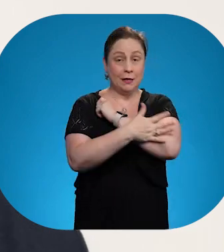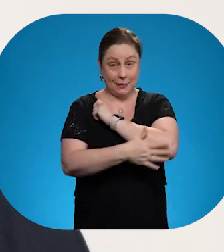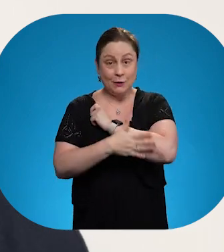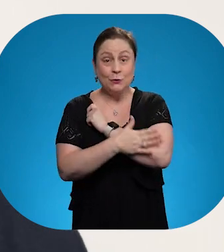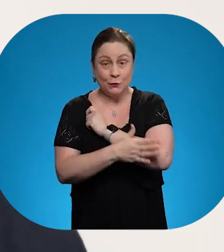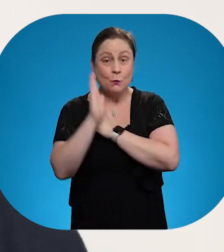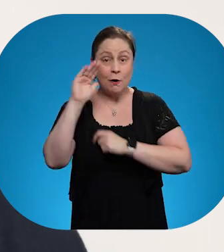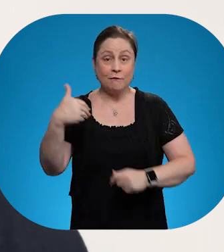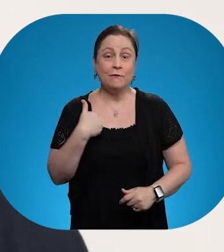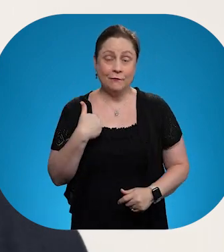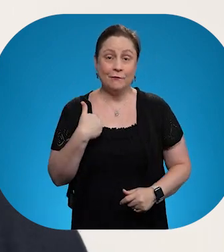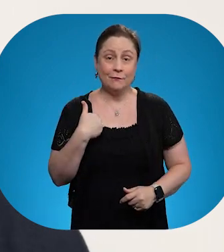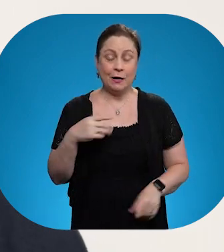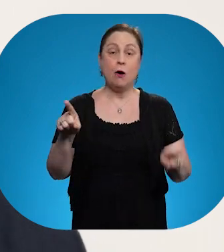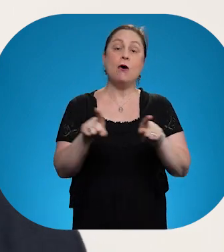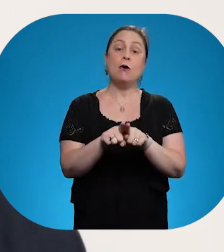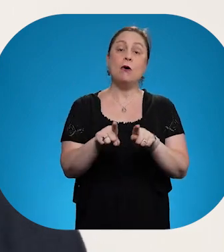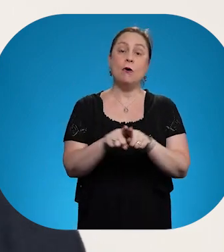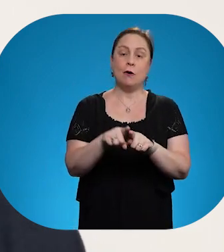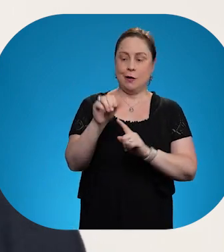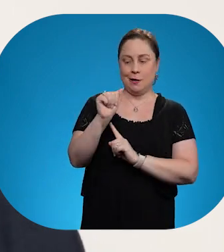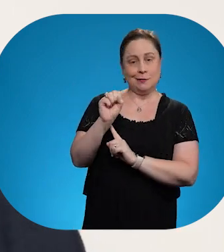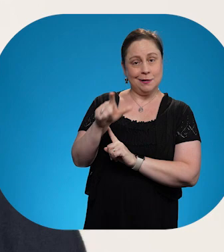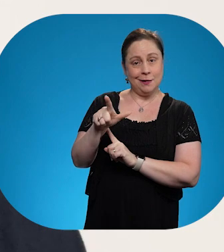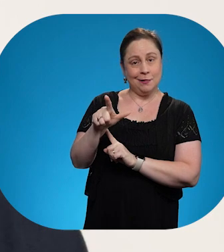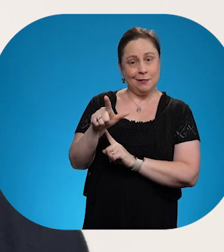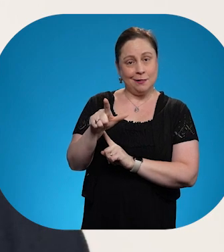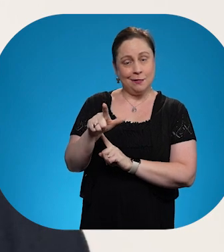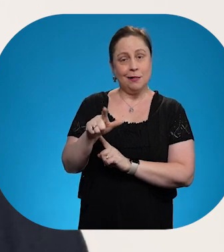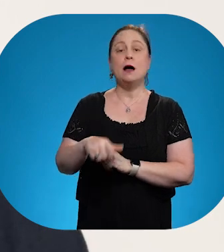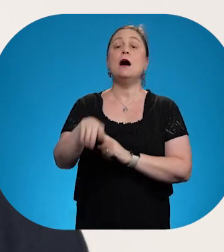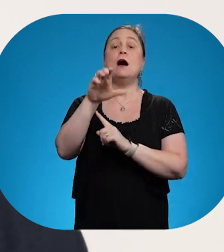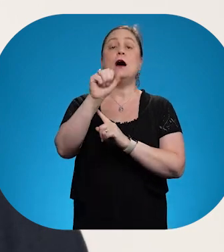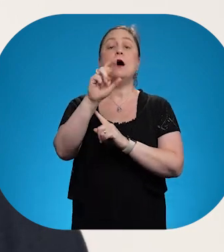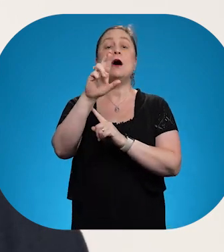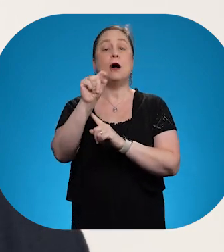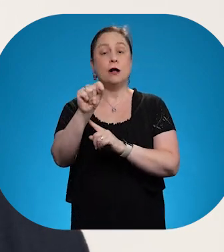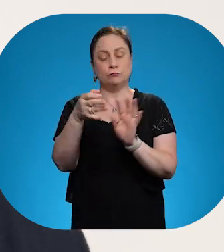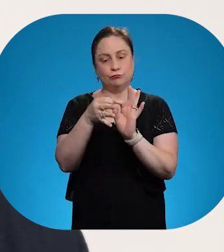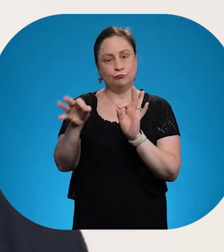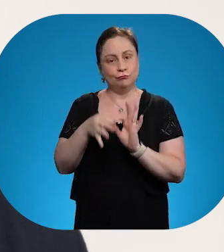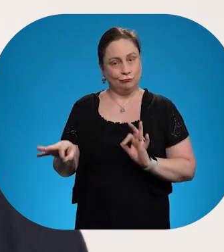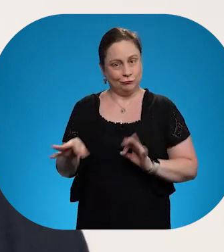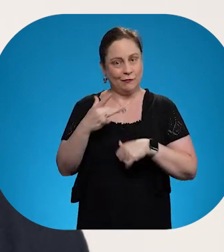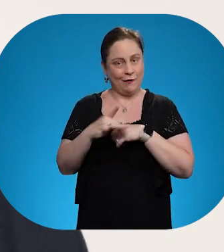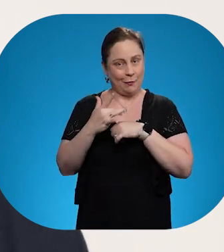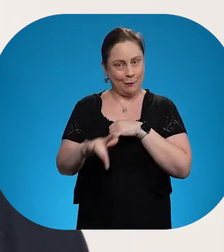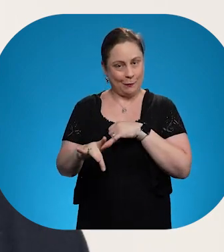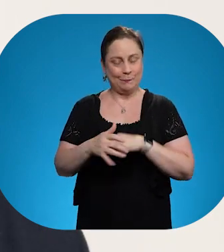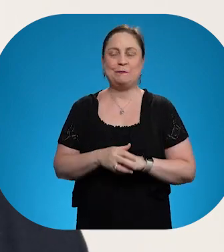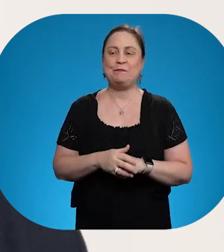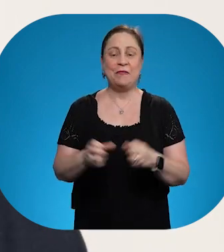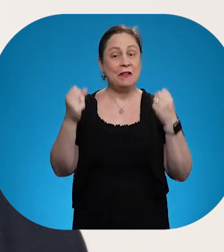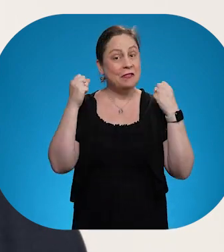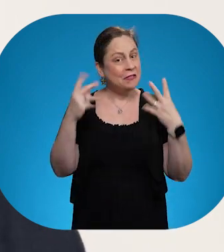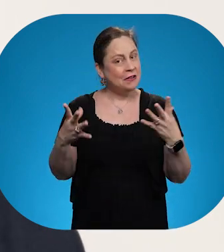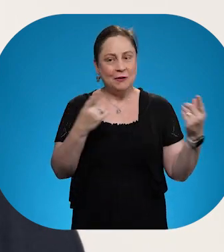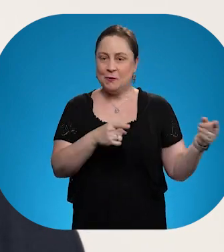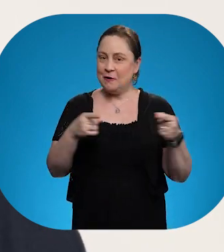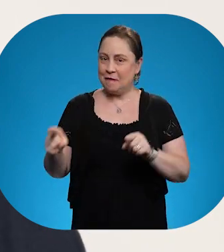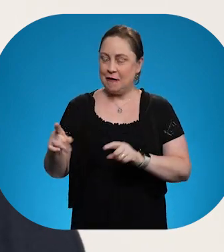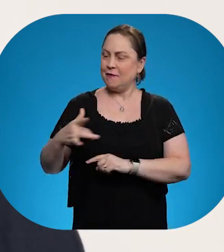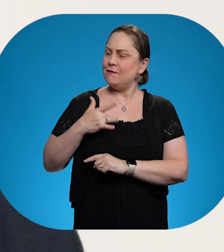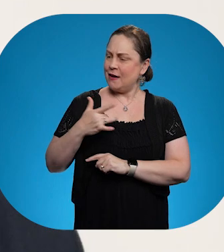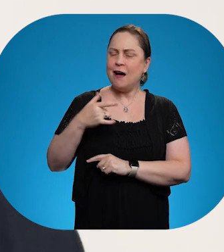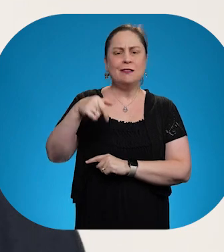and also ASL and CART or captioning available. Lots of things going on, and we